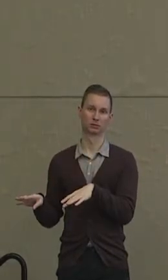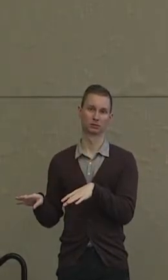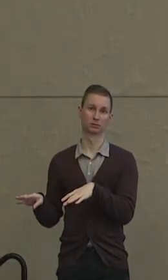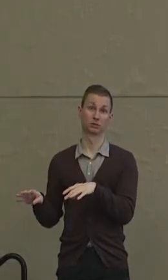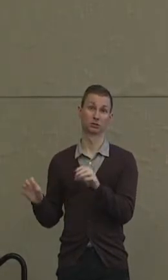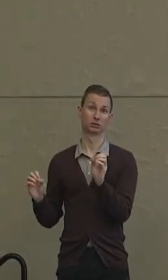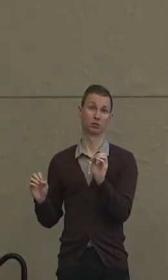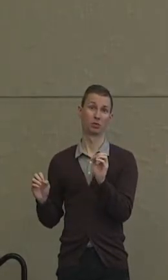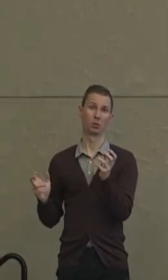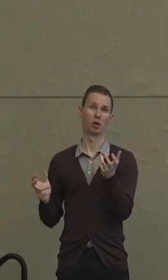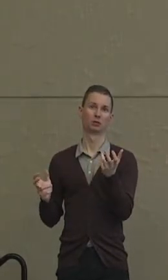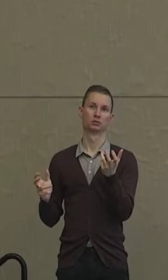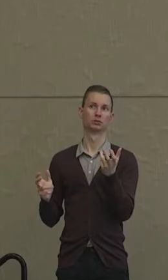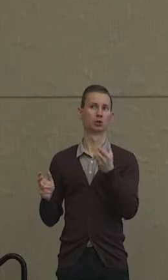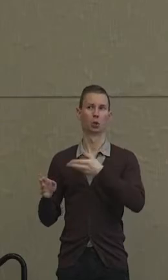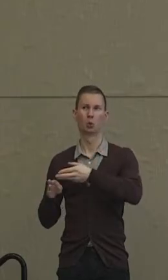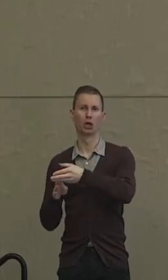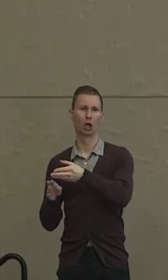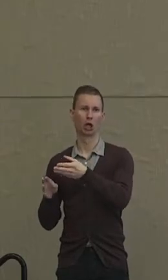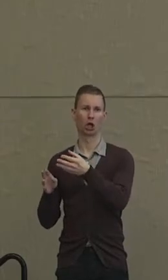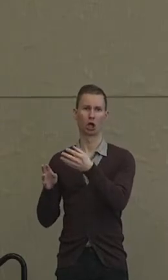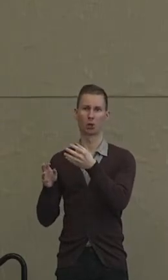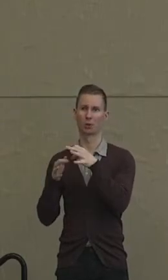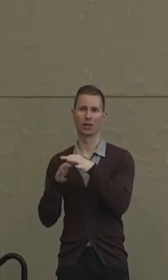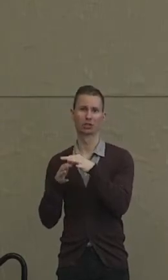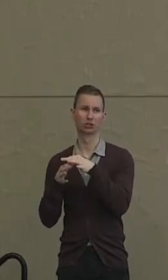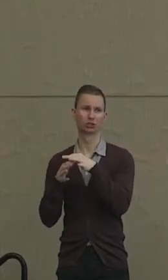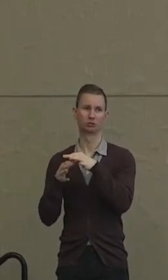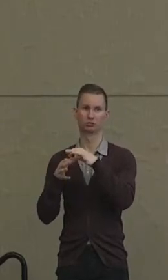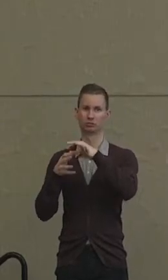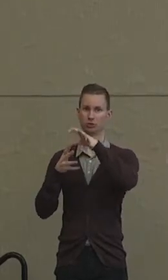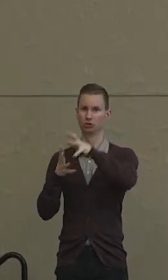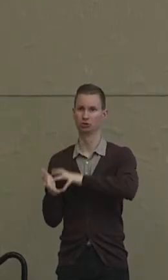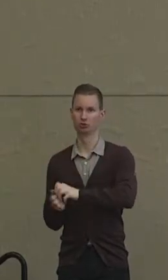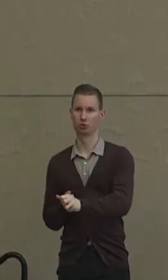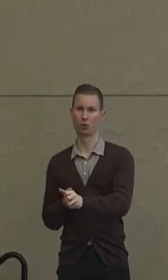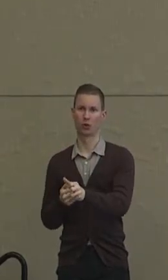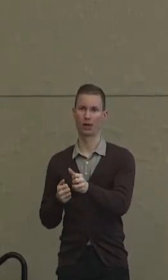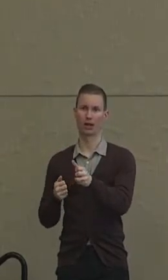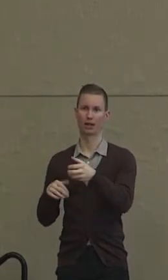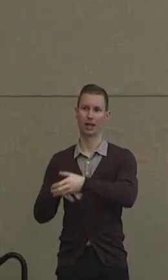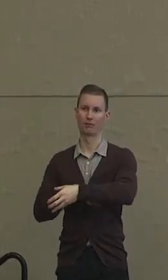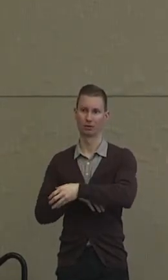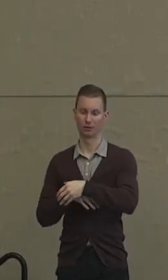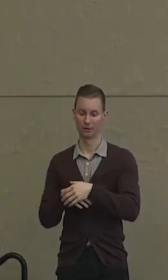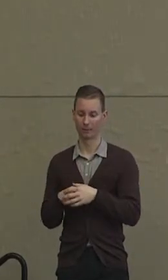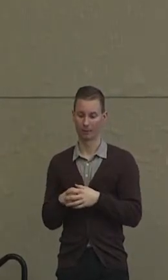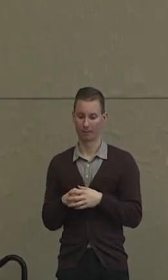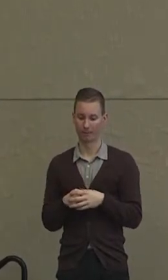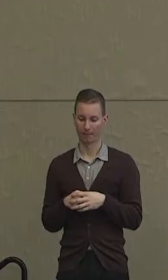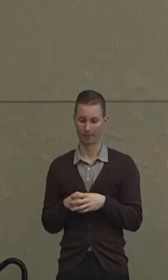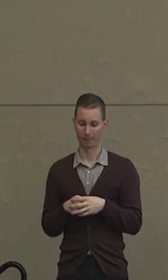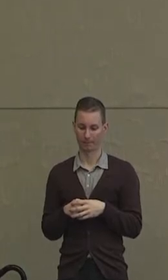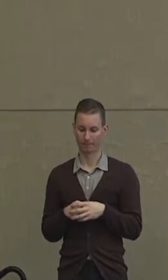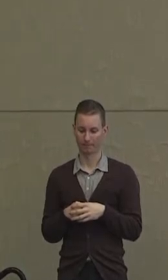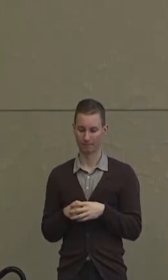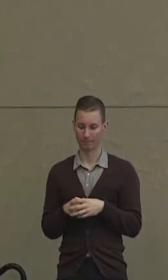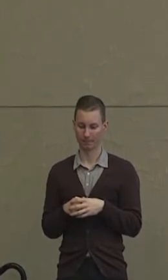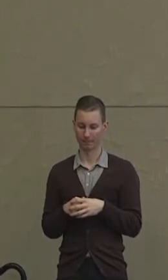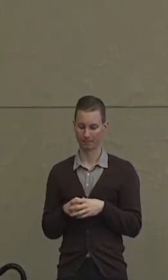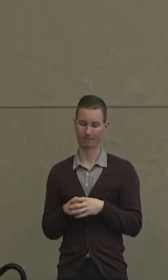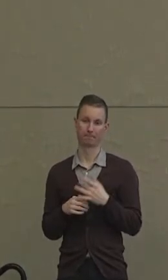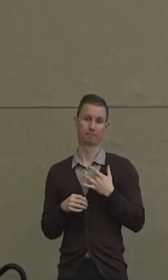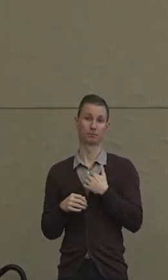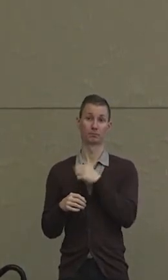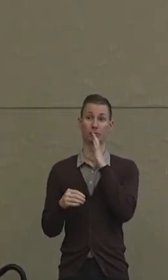None of us wants our careers, you know, our relationships destroyed over that. We talk about that a lot